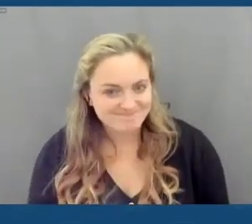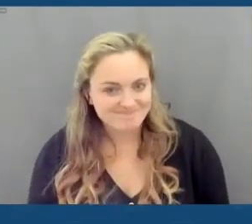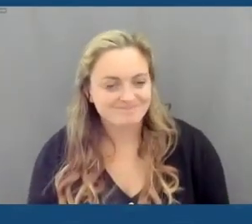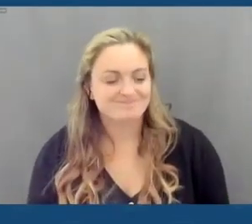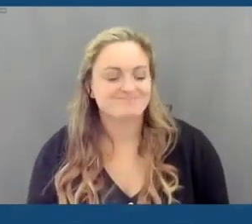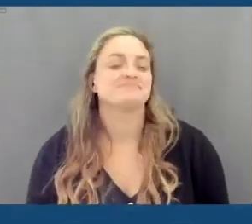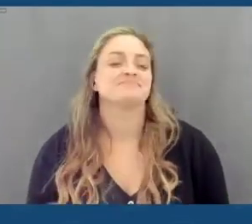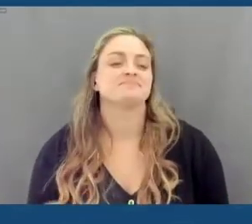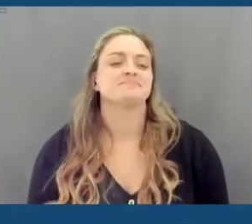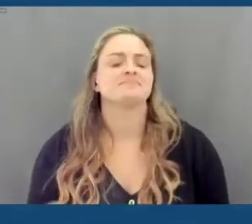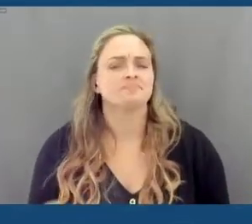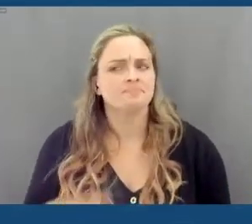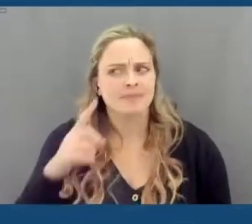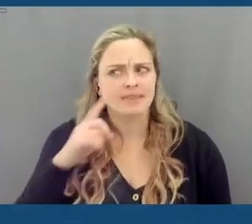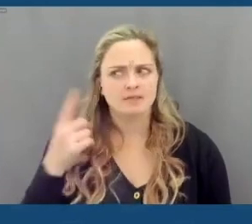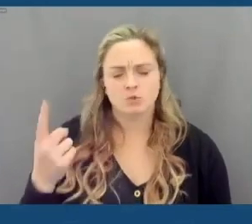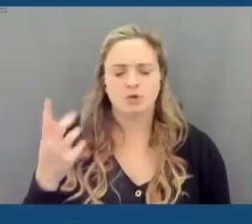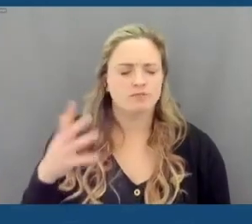I think this is one of those